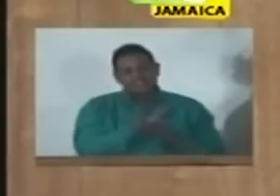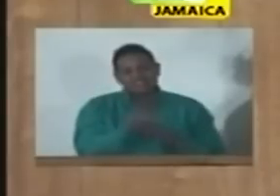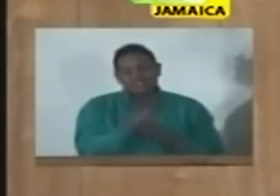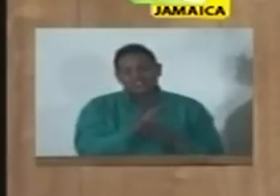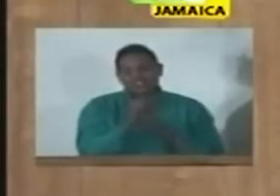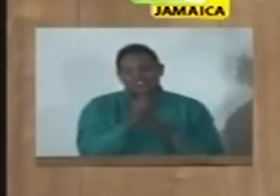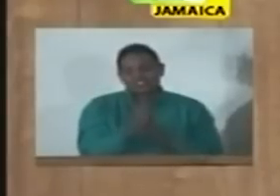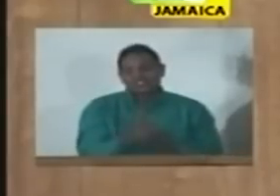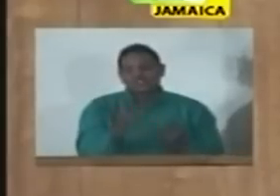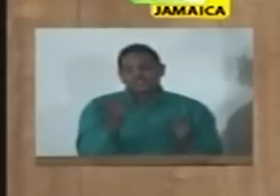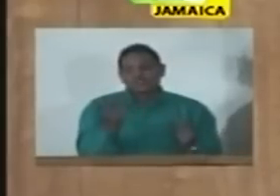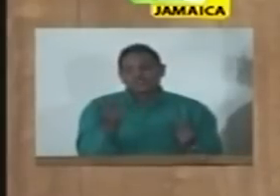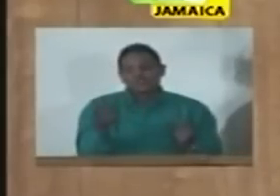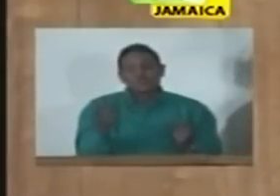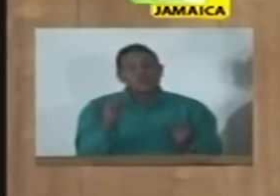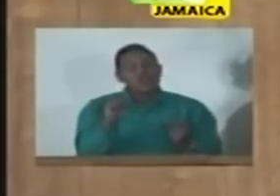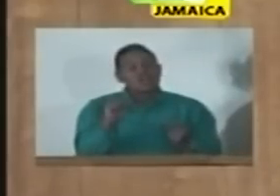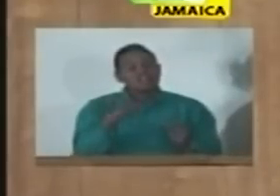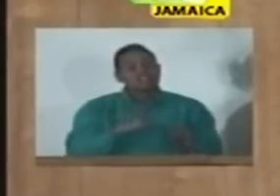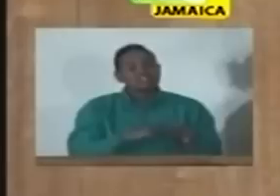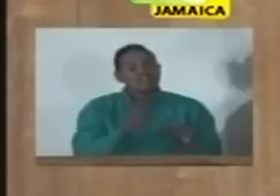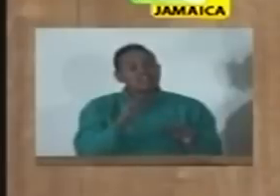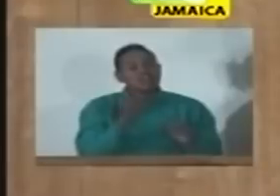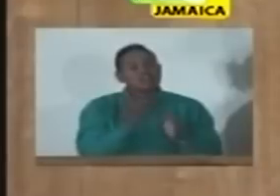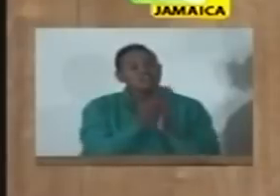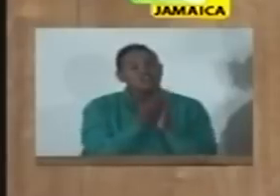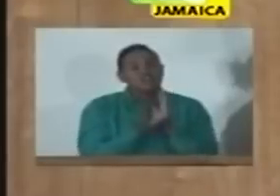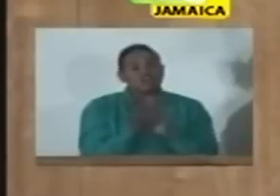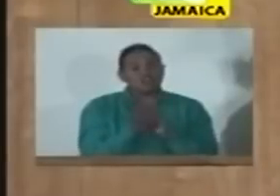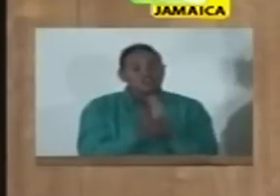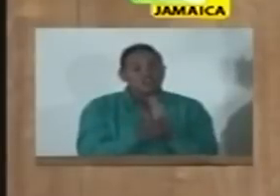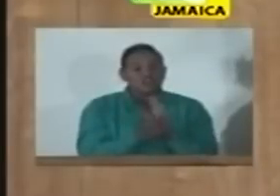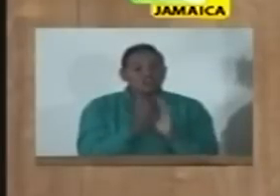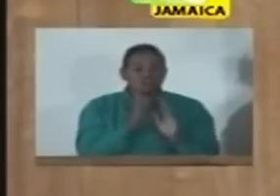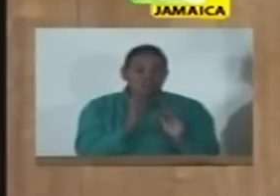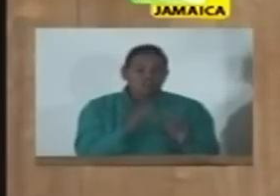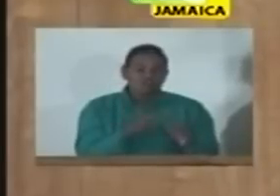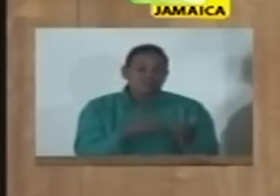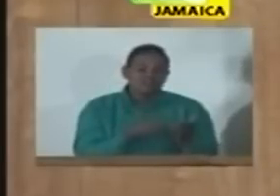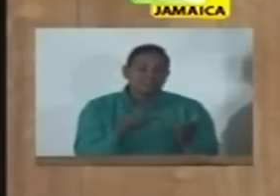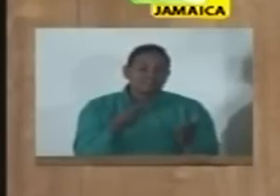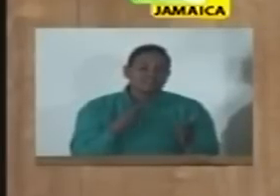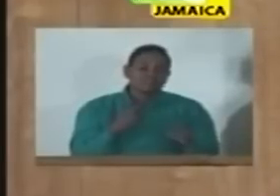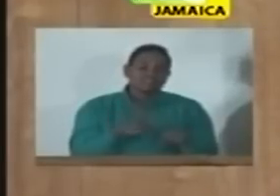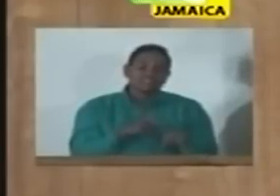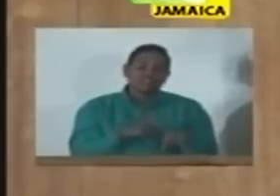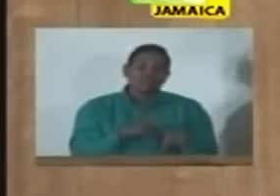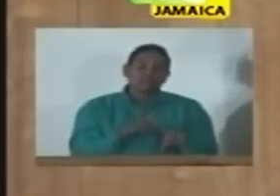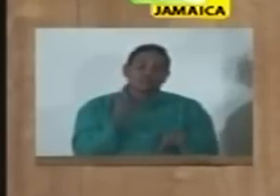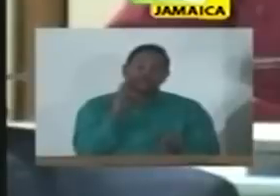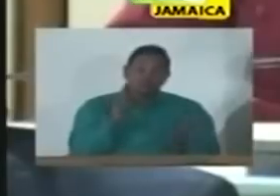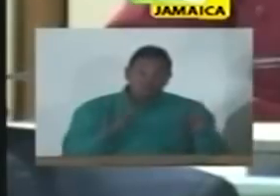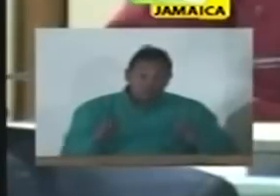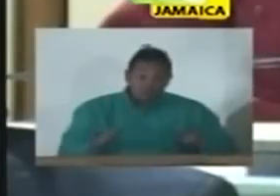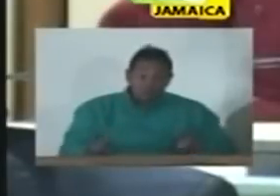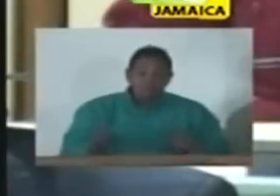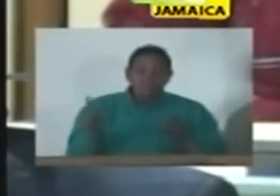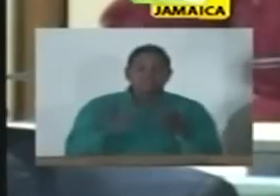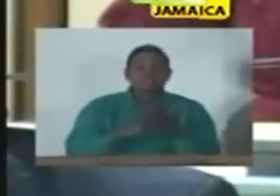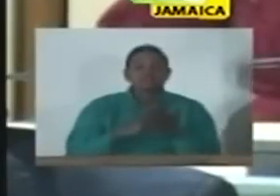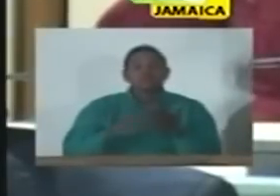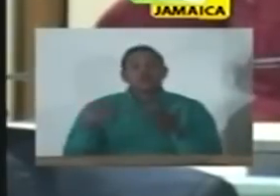to do the other bill, start the other bill, and let us come back to this, which will at least give us a chance during the debate of the other